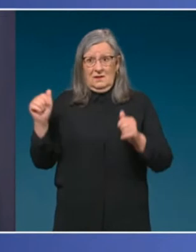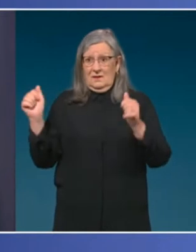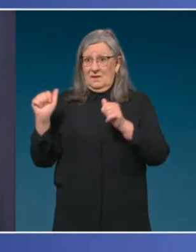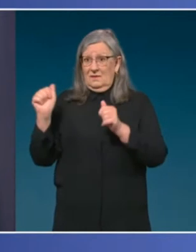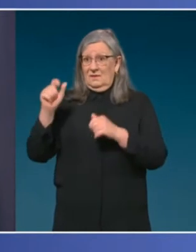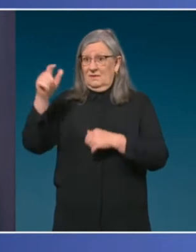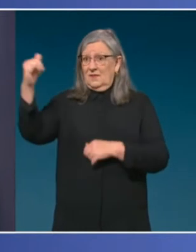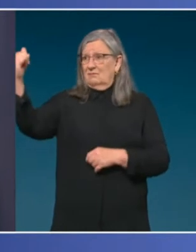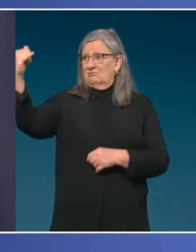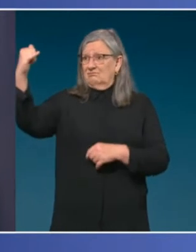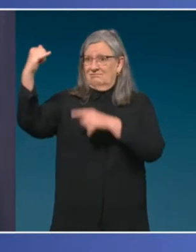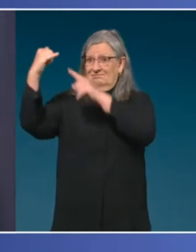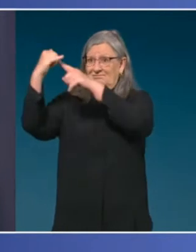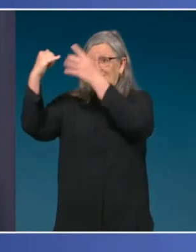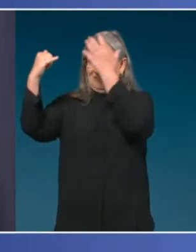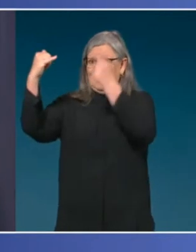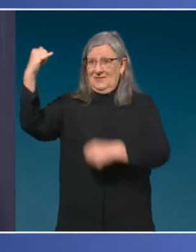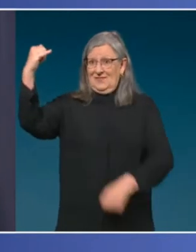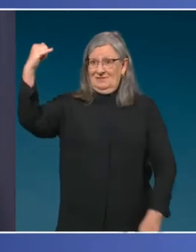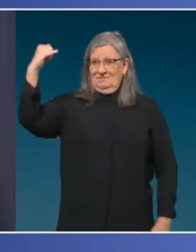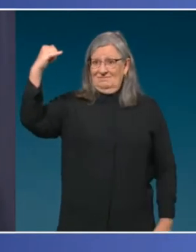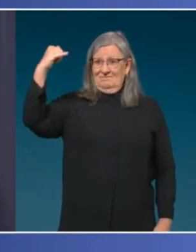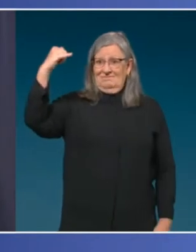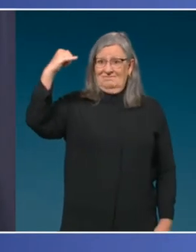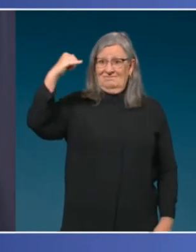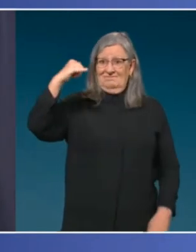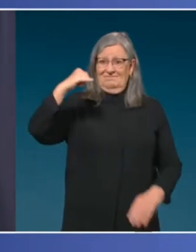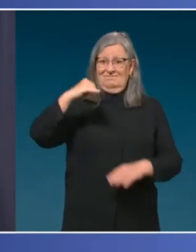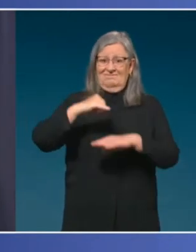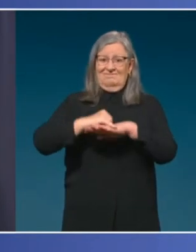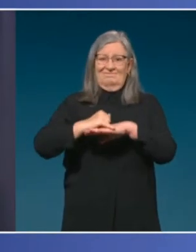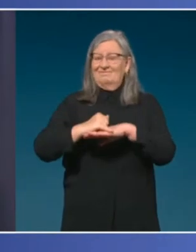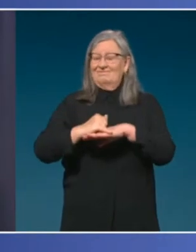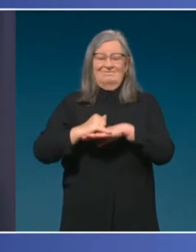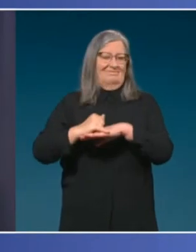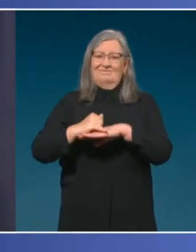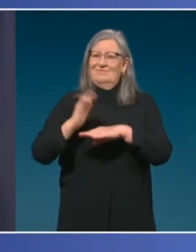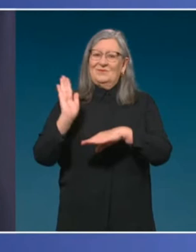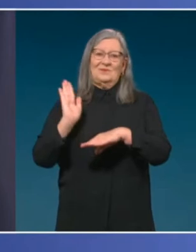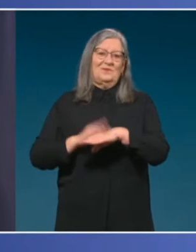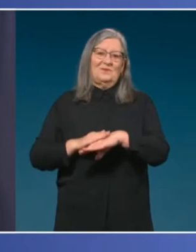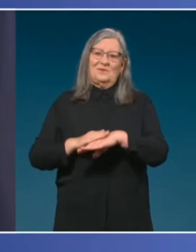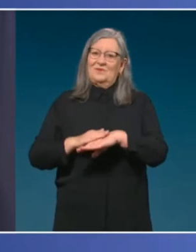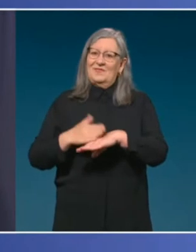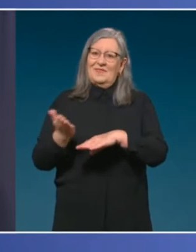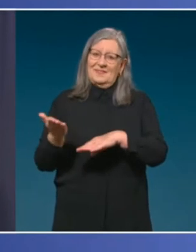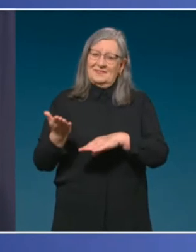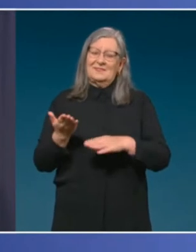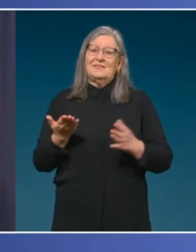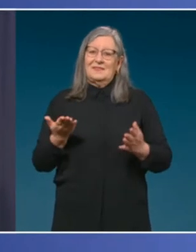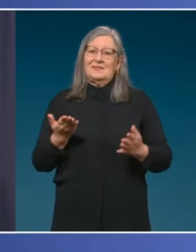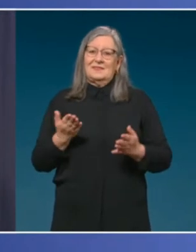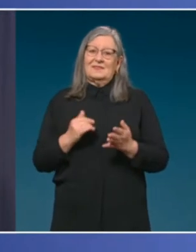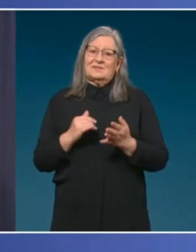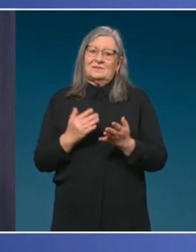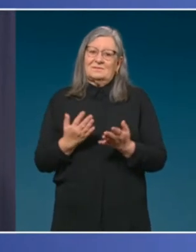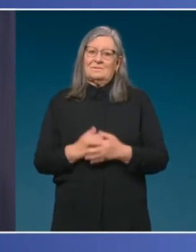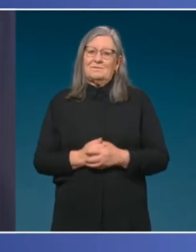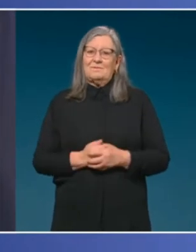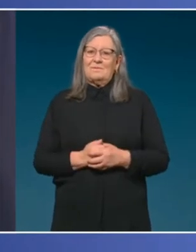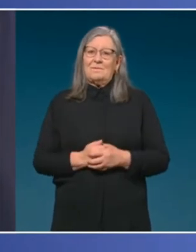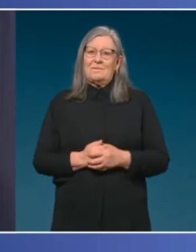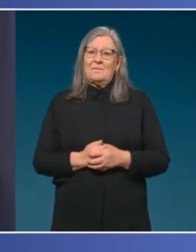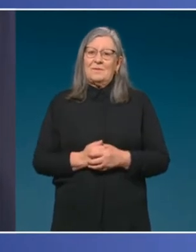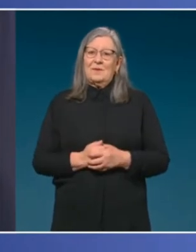for far higher numbers, and so those places were not filled. We're planning at this